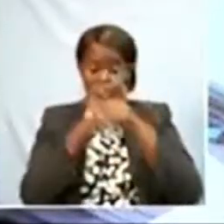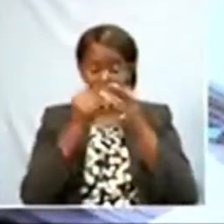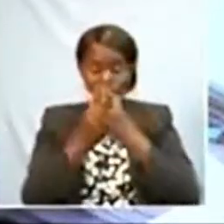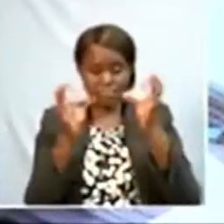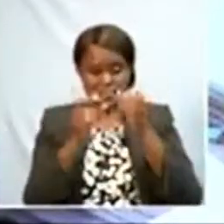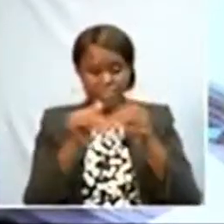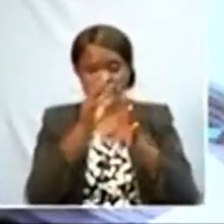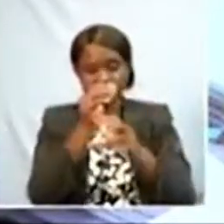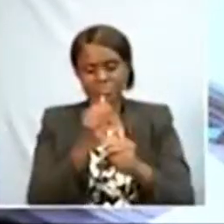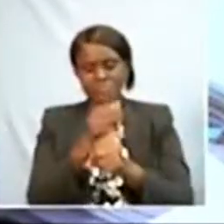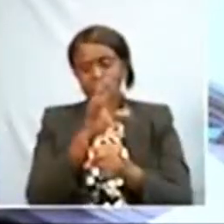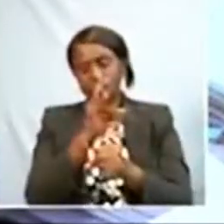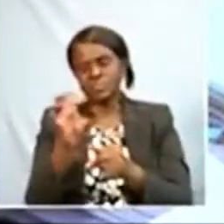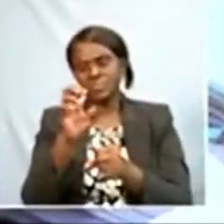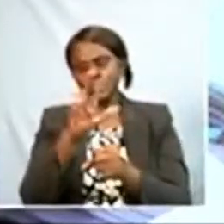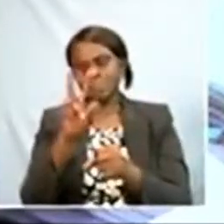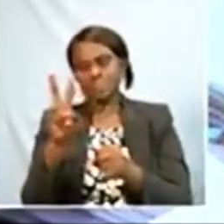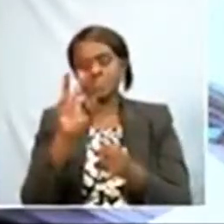received